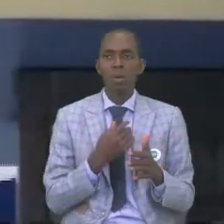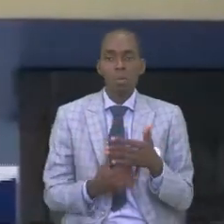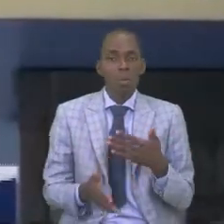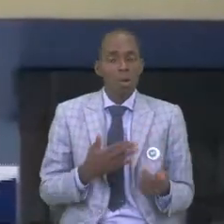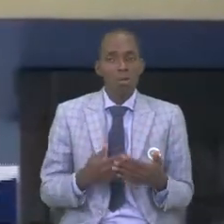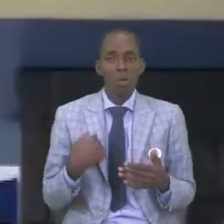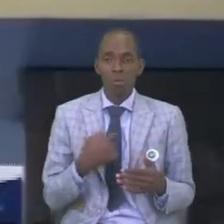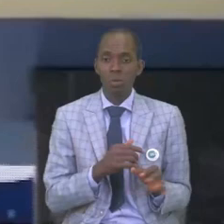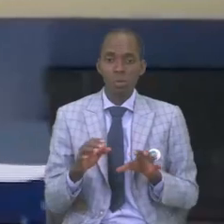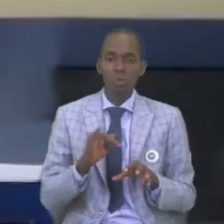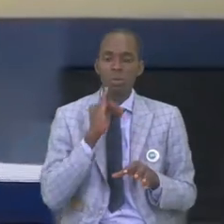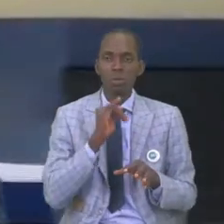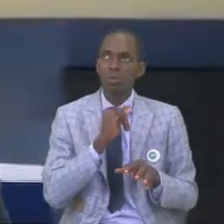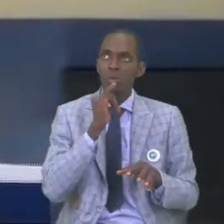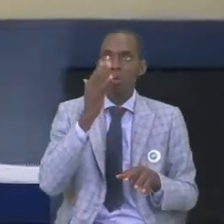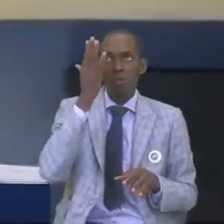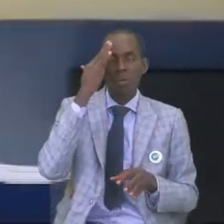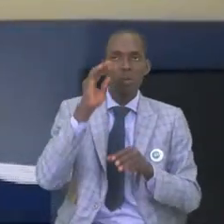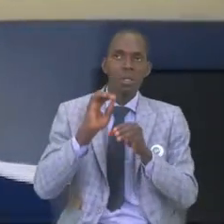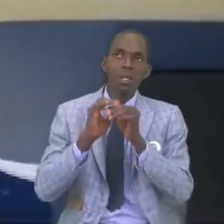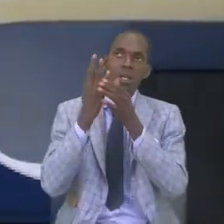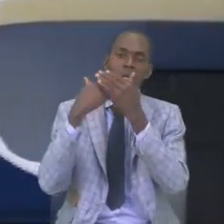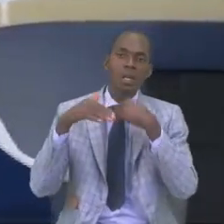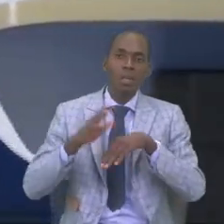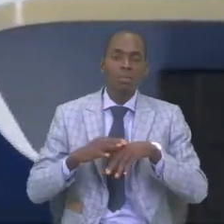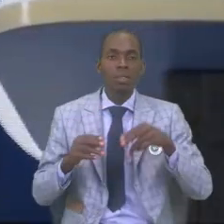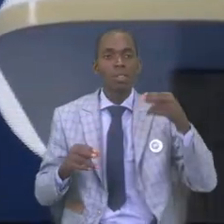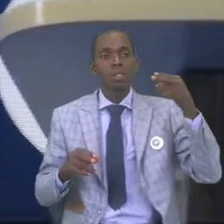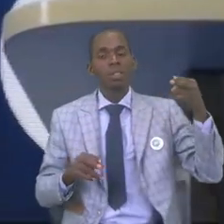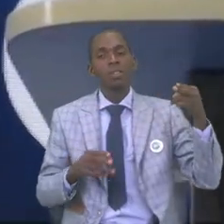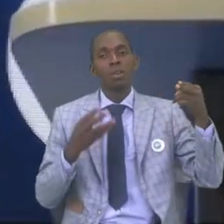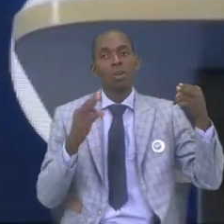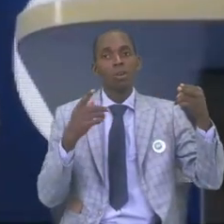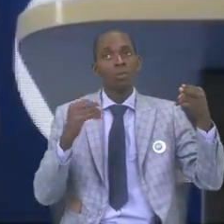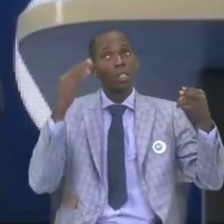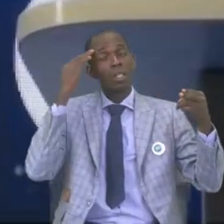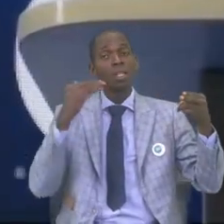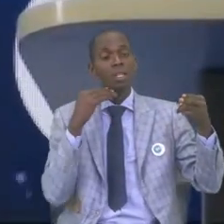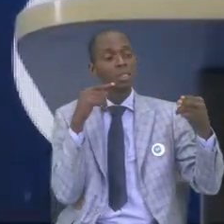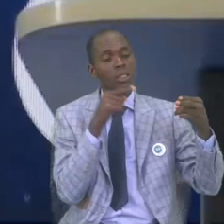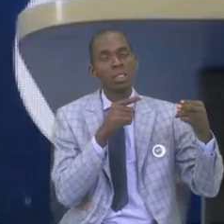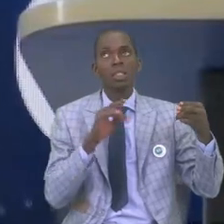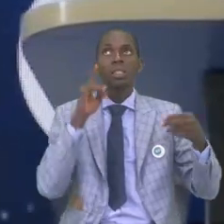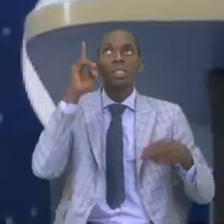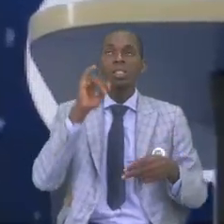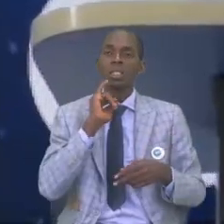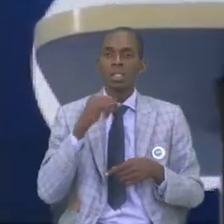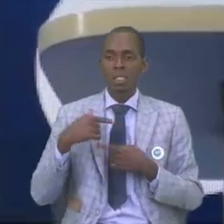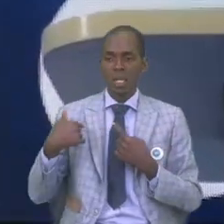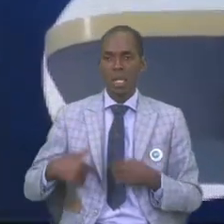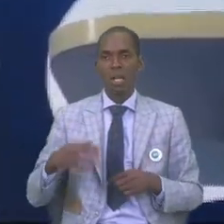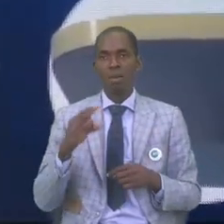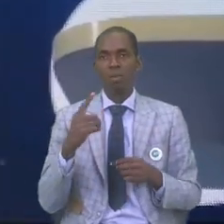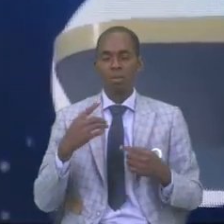not reckoned with in heaven. Each then of the head, he is the heart of the body. We're looking at